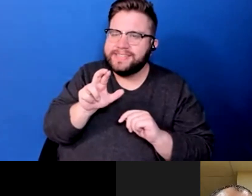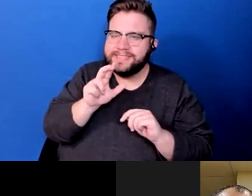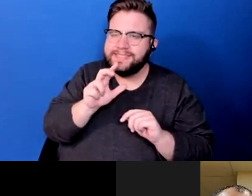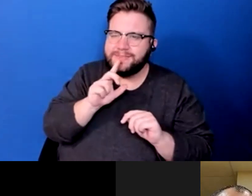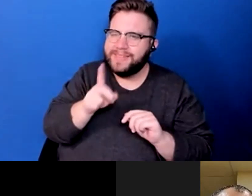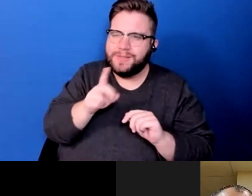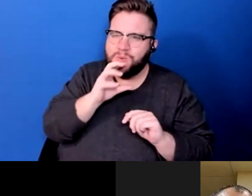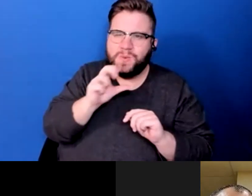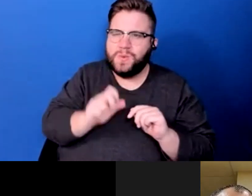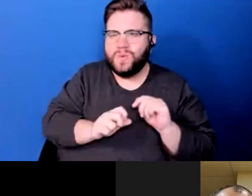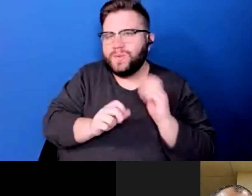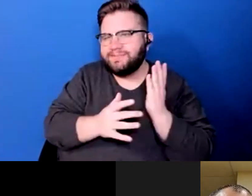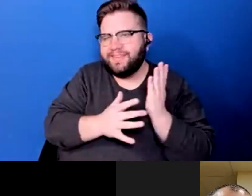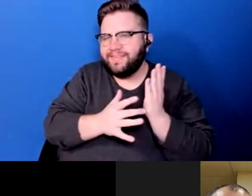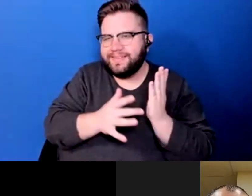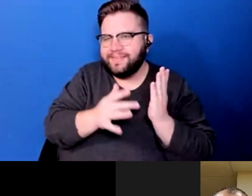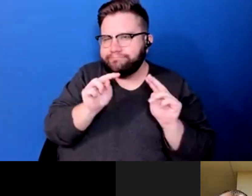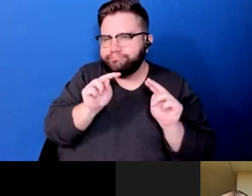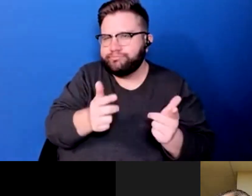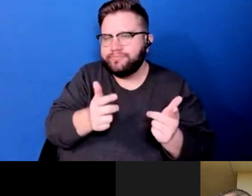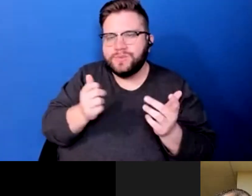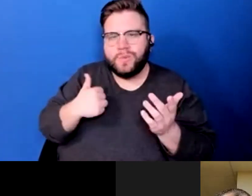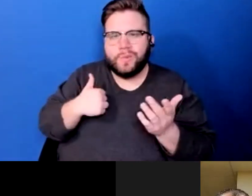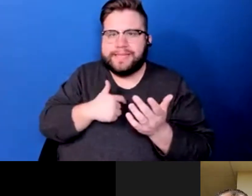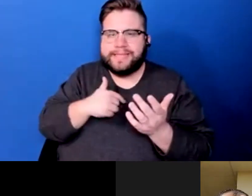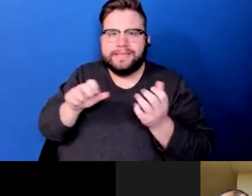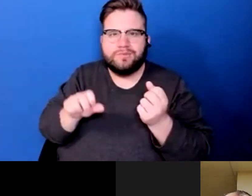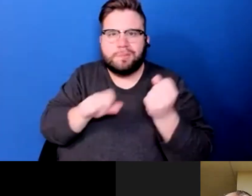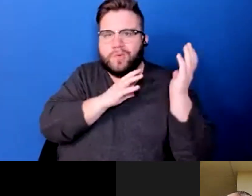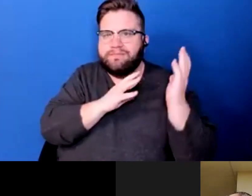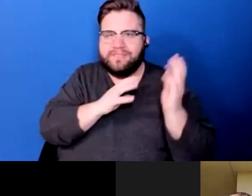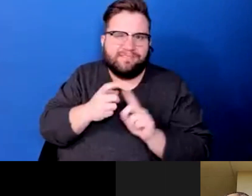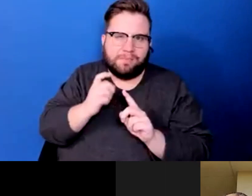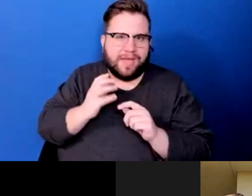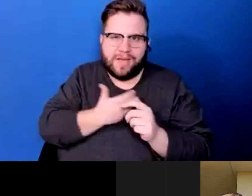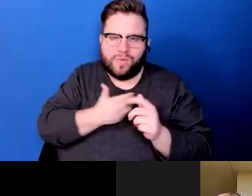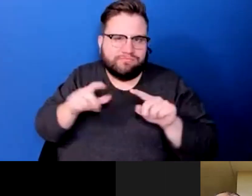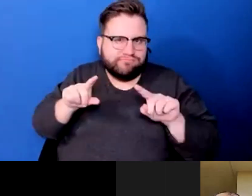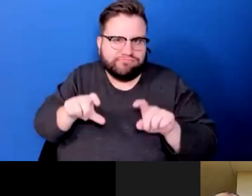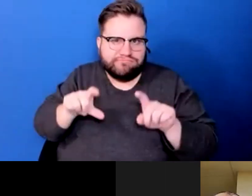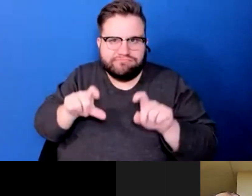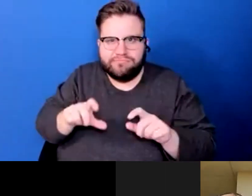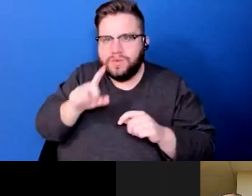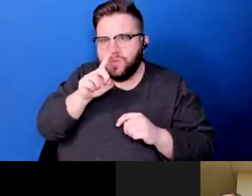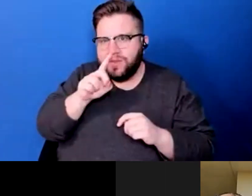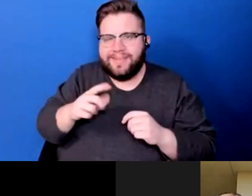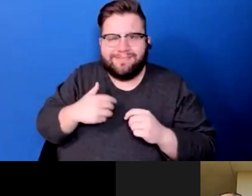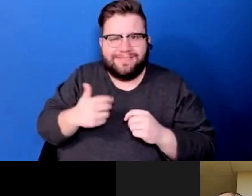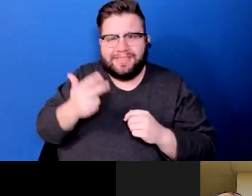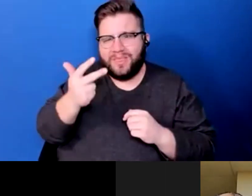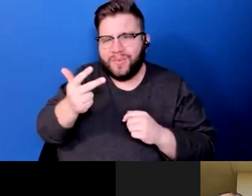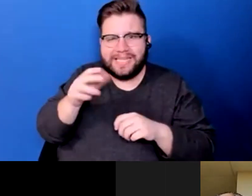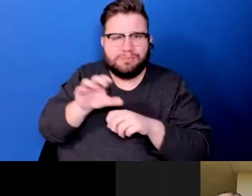So now we've removed it from our curriculum, it was really like 3 computer